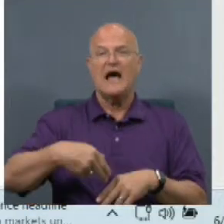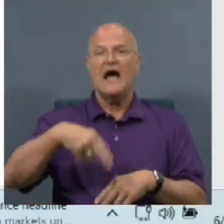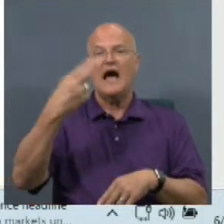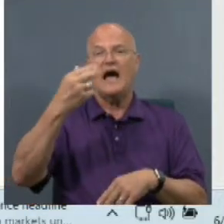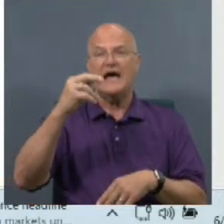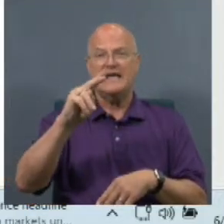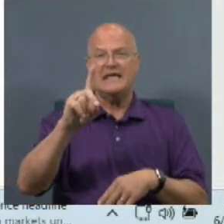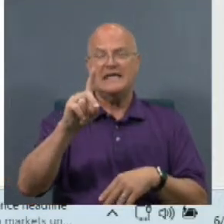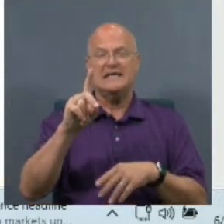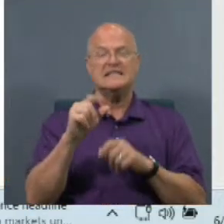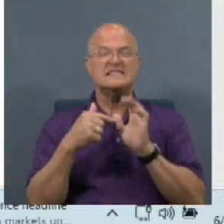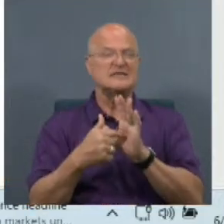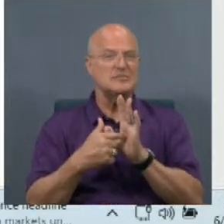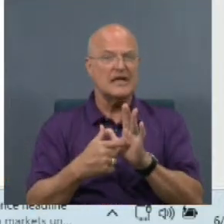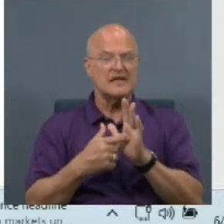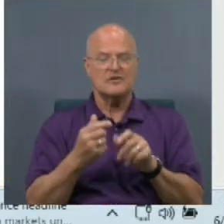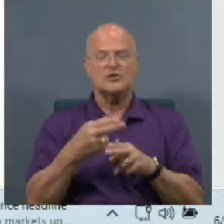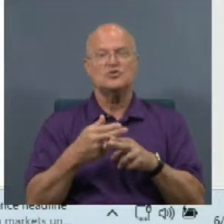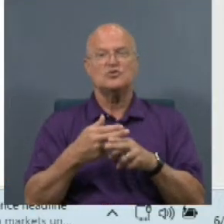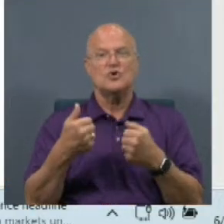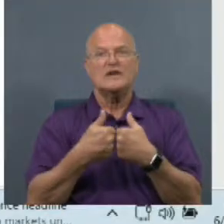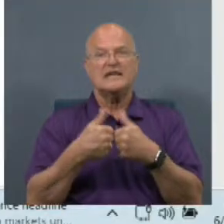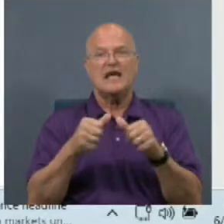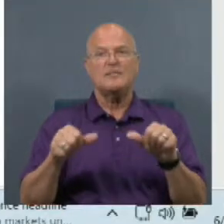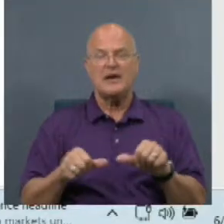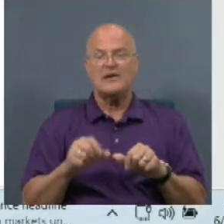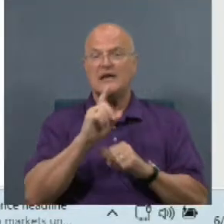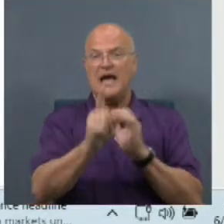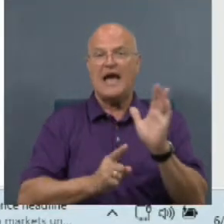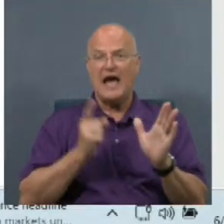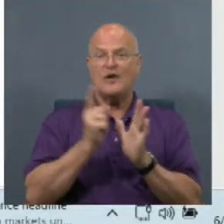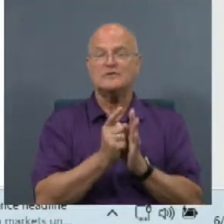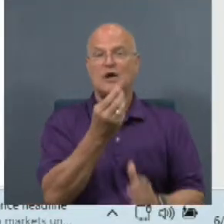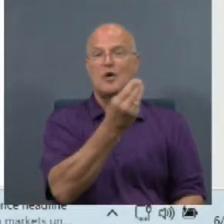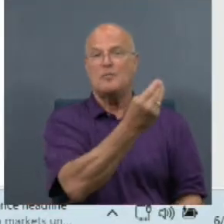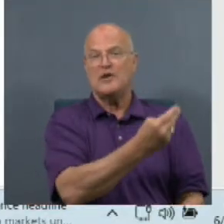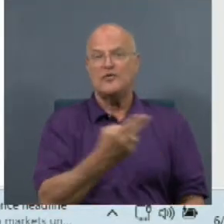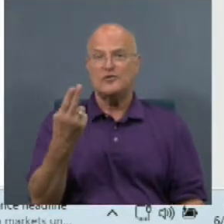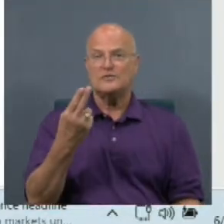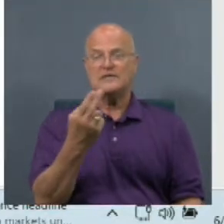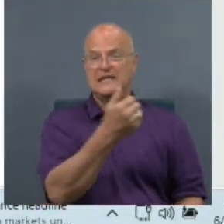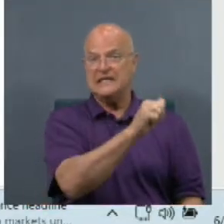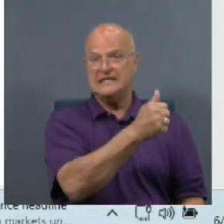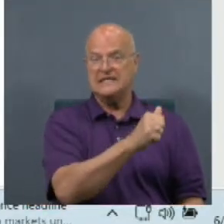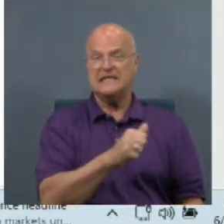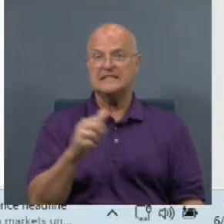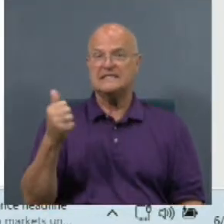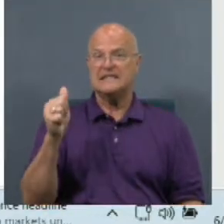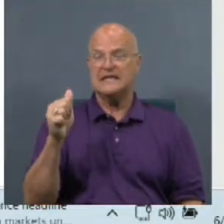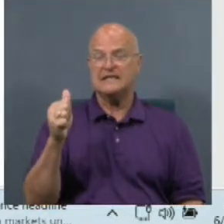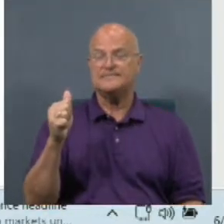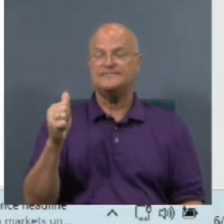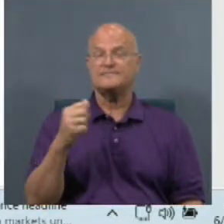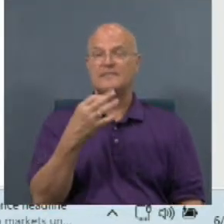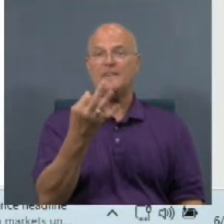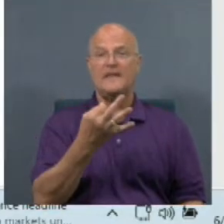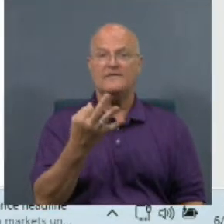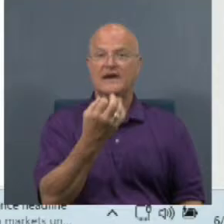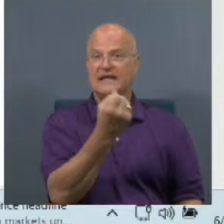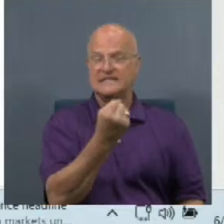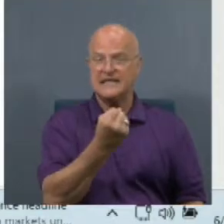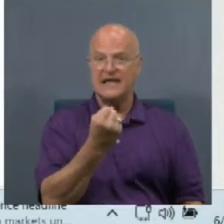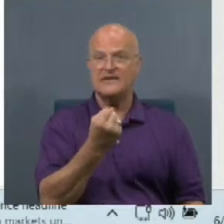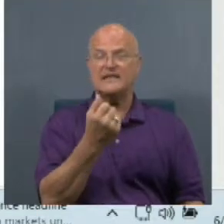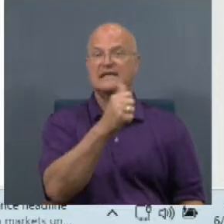simulators, a putting green, and a short game area. Hours of operation will be Monday through Thursday from 10 a.m. to 10 p.m., Friday and